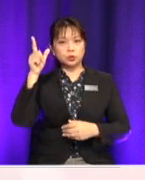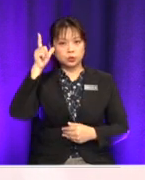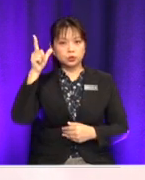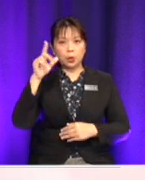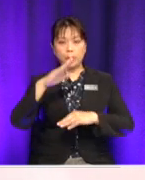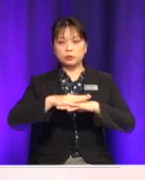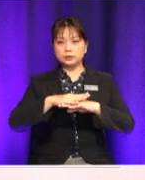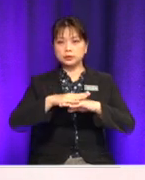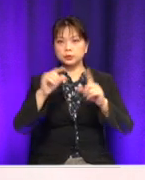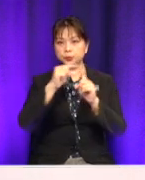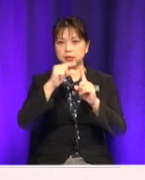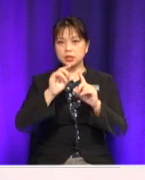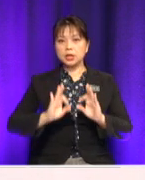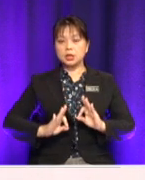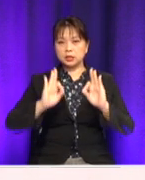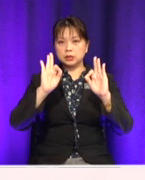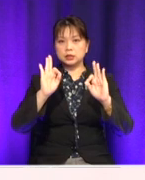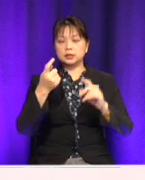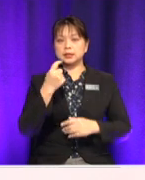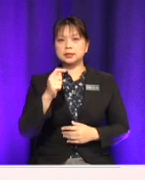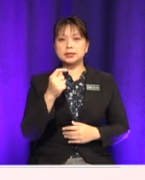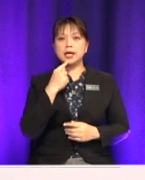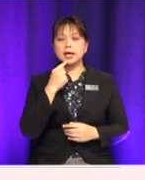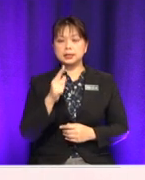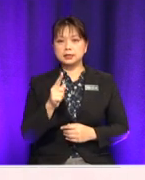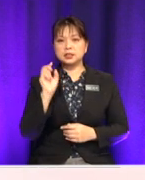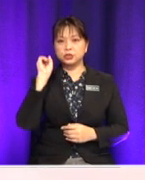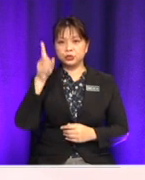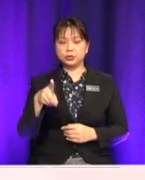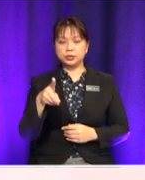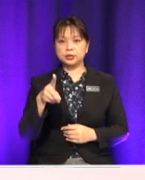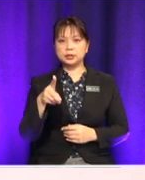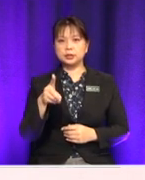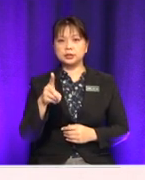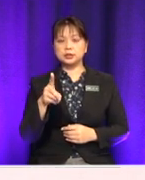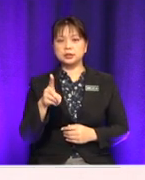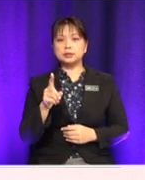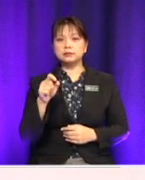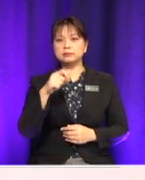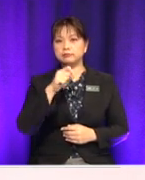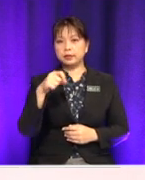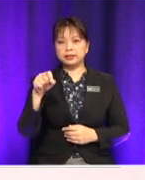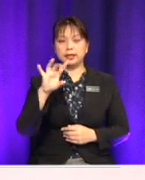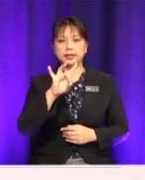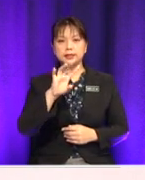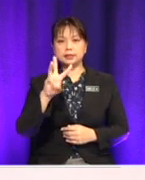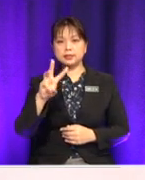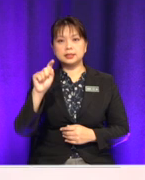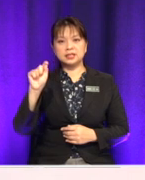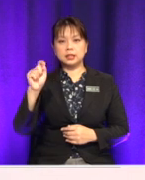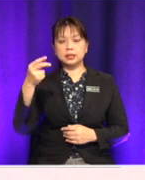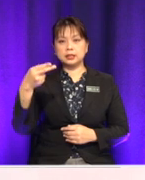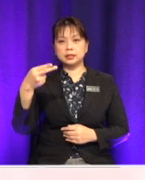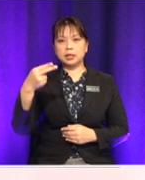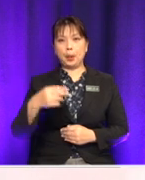is floor, the answer should not be written 86, but mm-hmm. you should also add in TH. Mm. Now, this is why oh, you no, need...